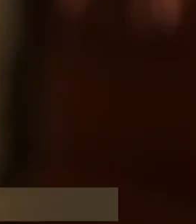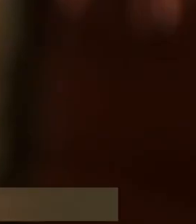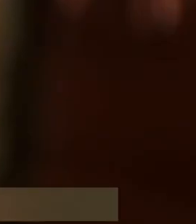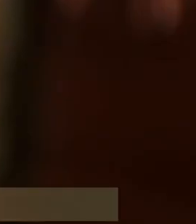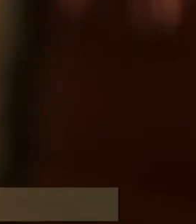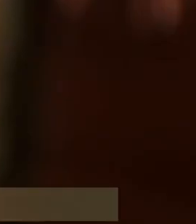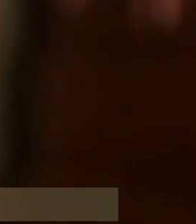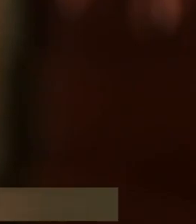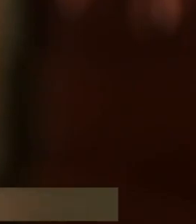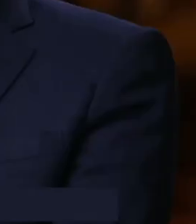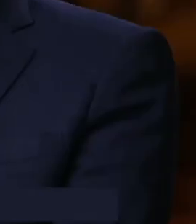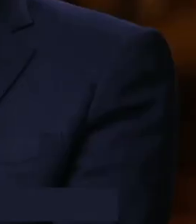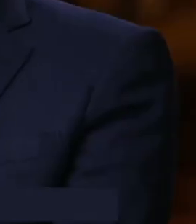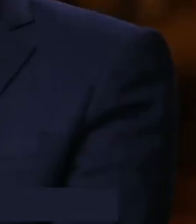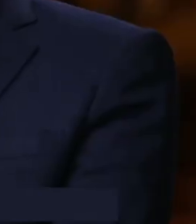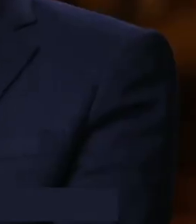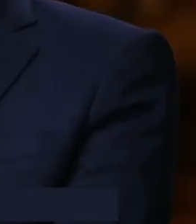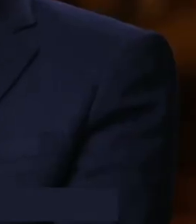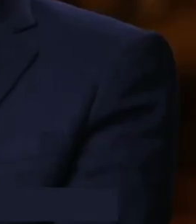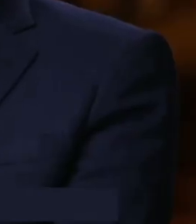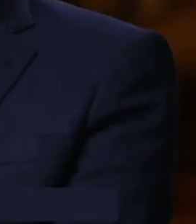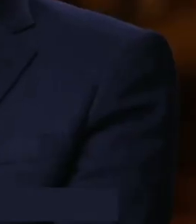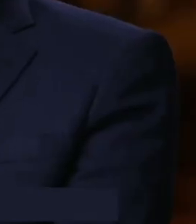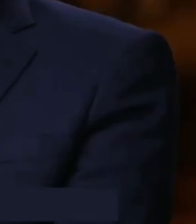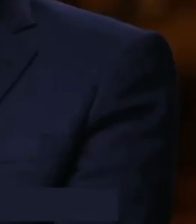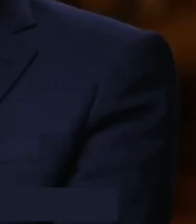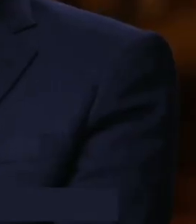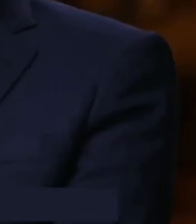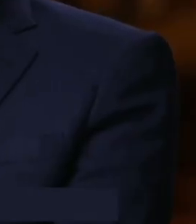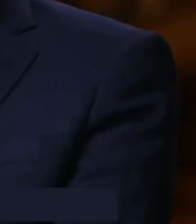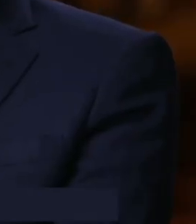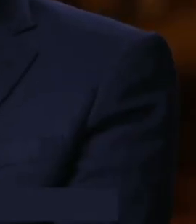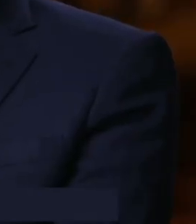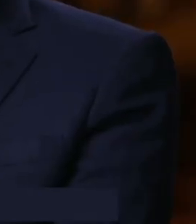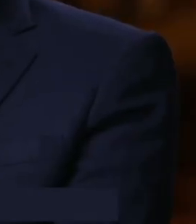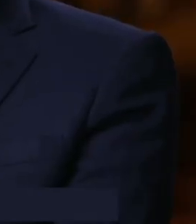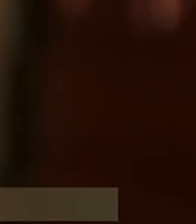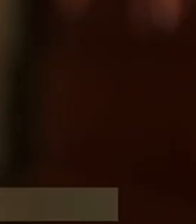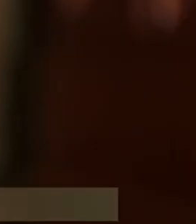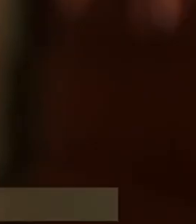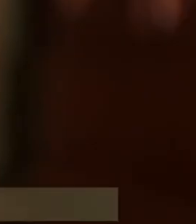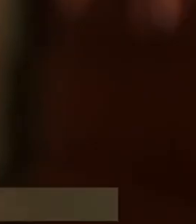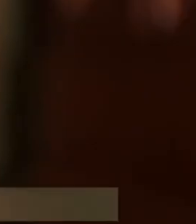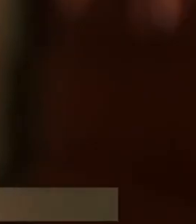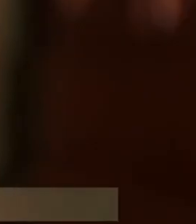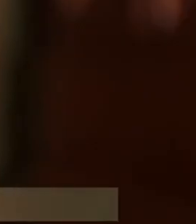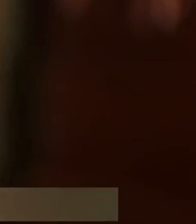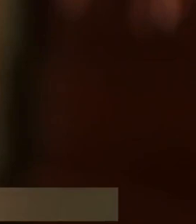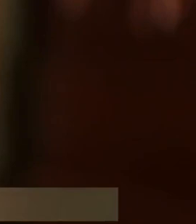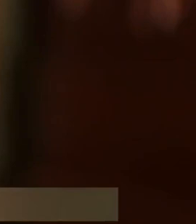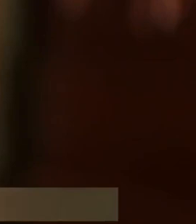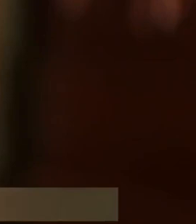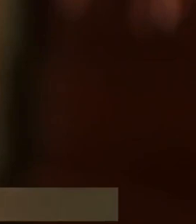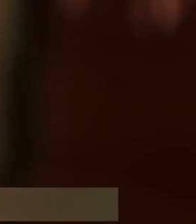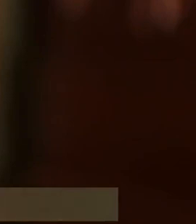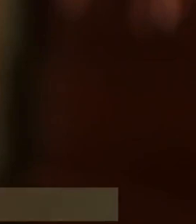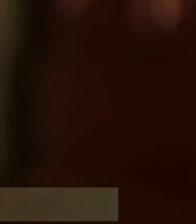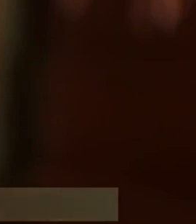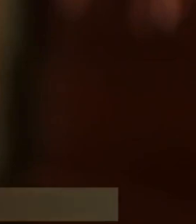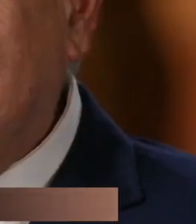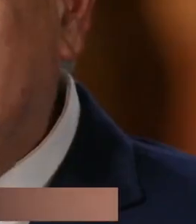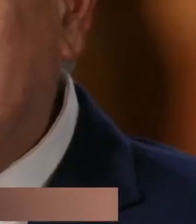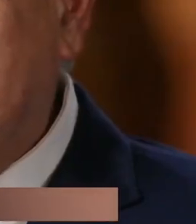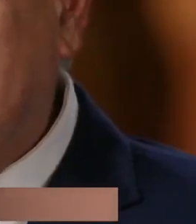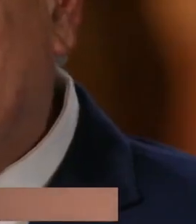Sí. Es un irrespetuoso. Nosotros somos un país independiente,